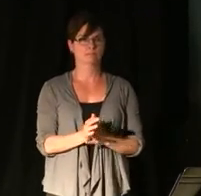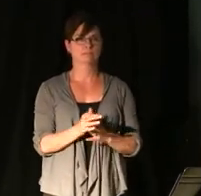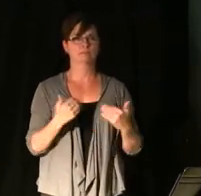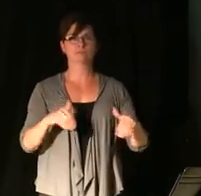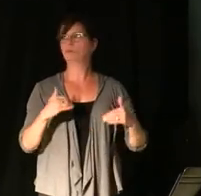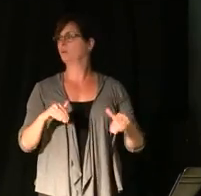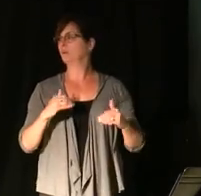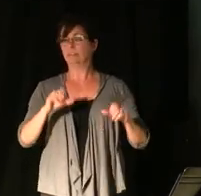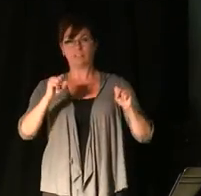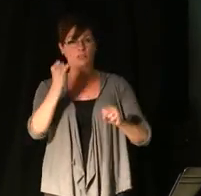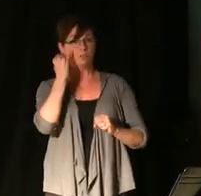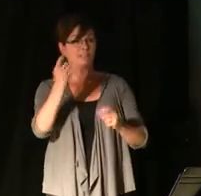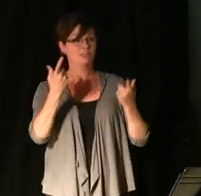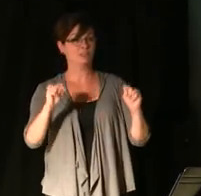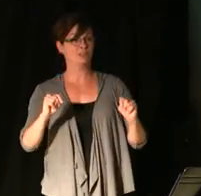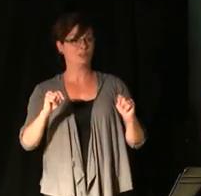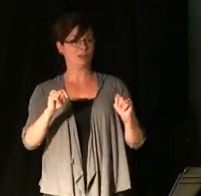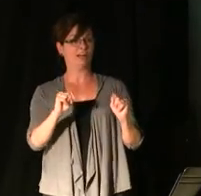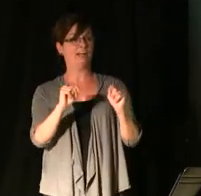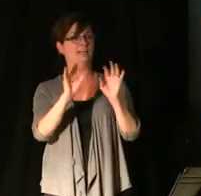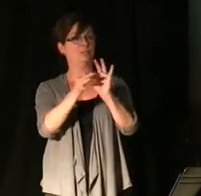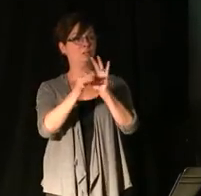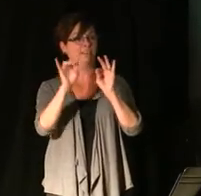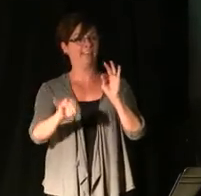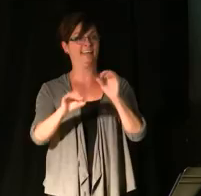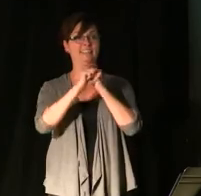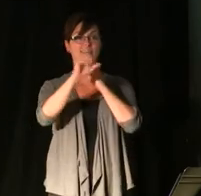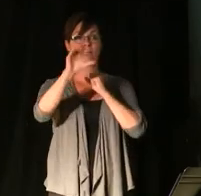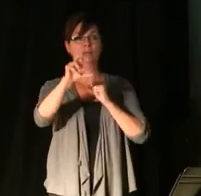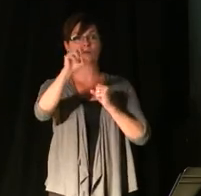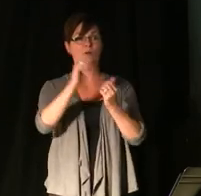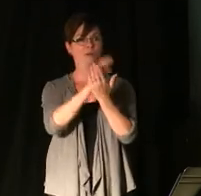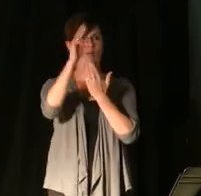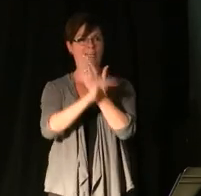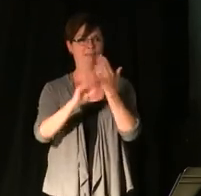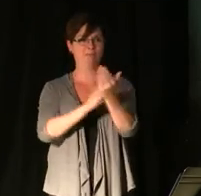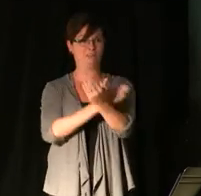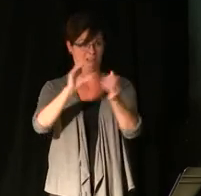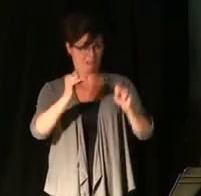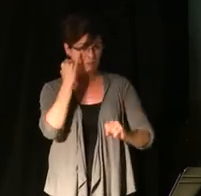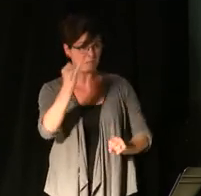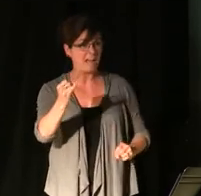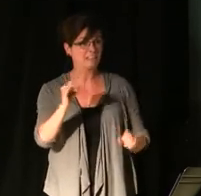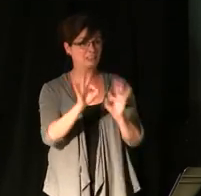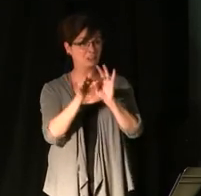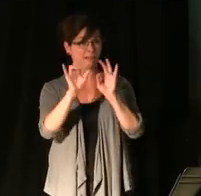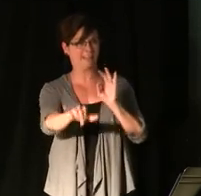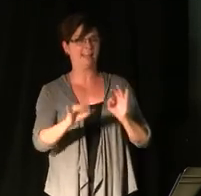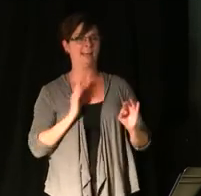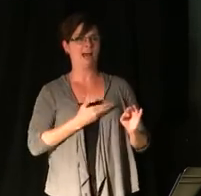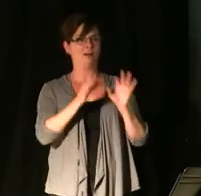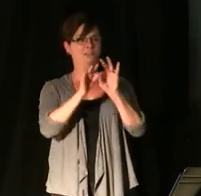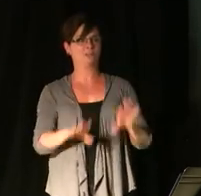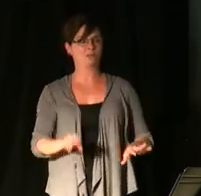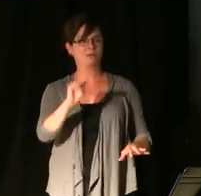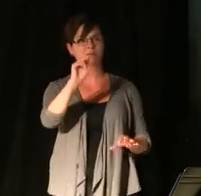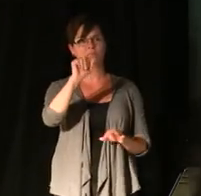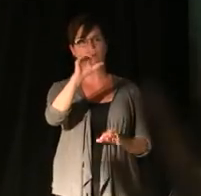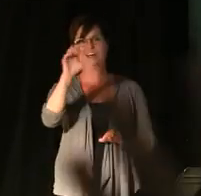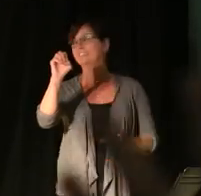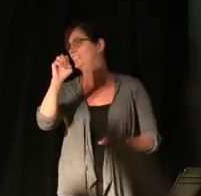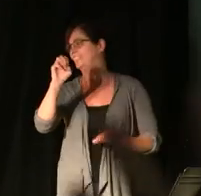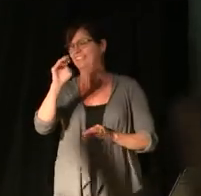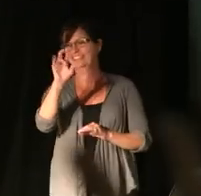Imagine trying to interpret that expanded core curriculum song in a different language. Can you believe it? Imagine our interpreter, Marcy. Thank you